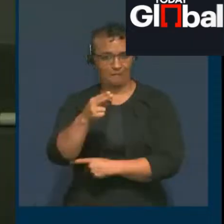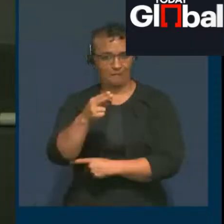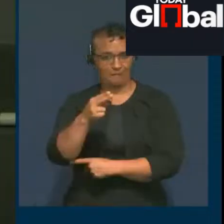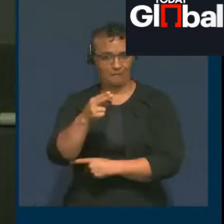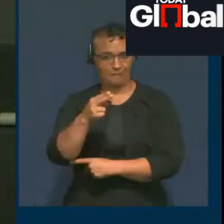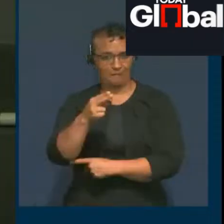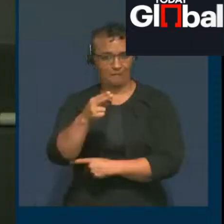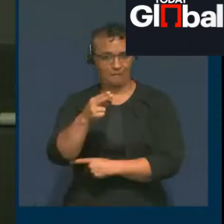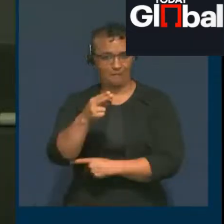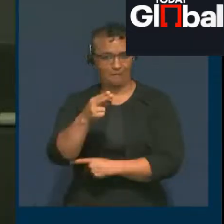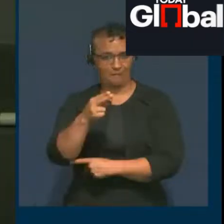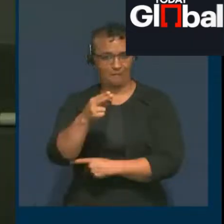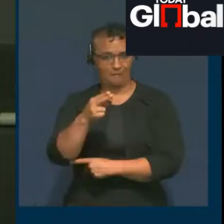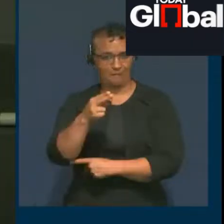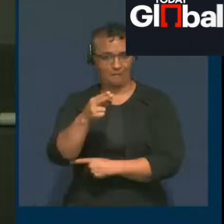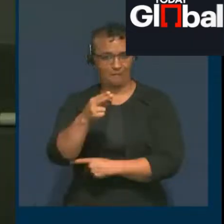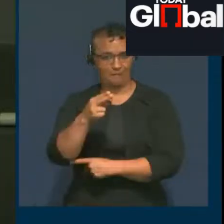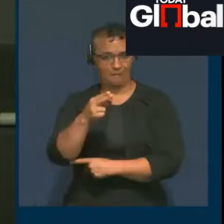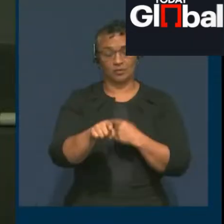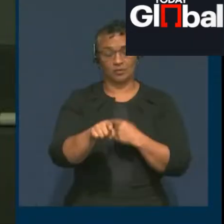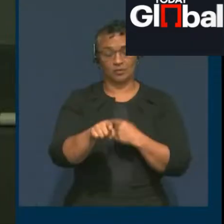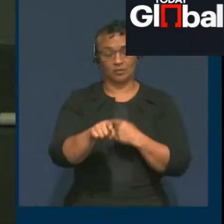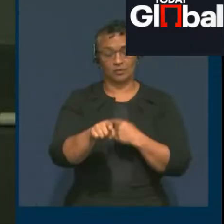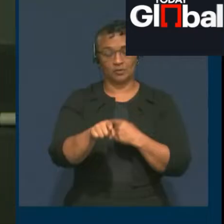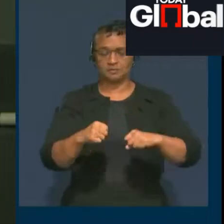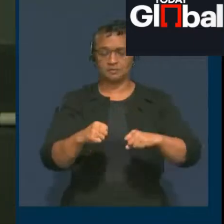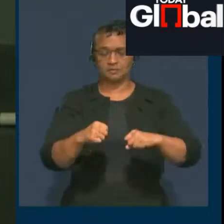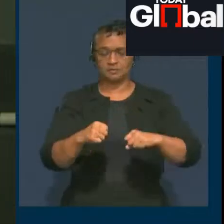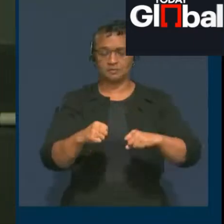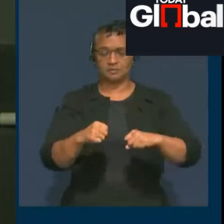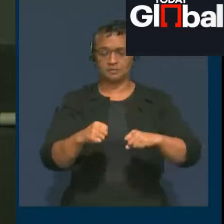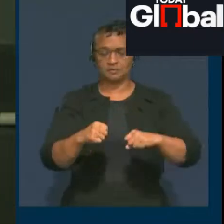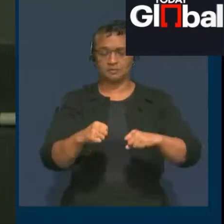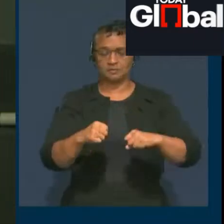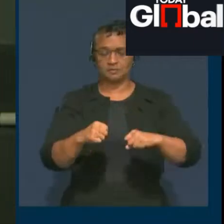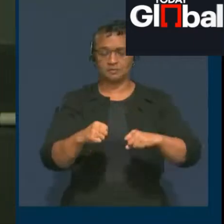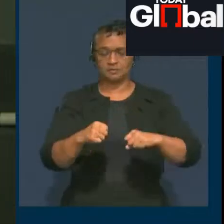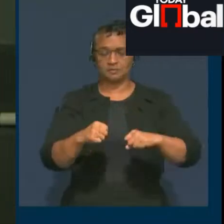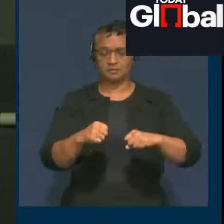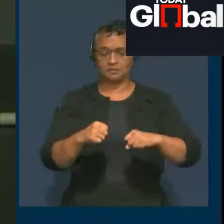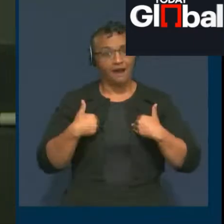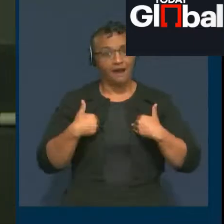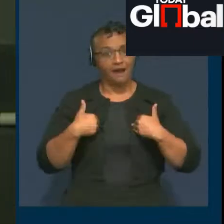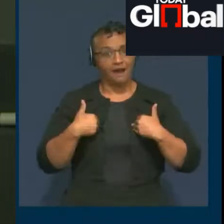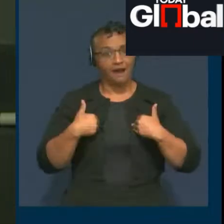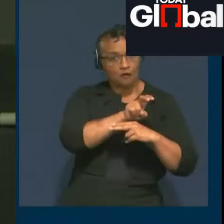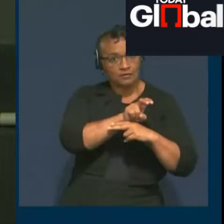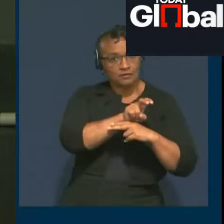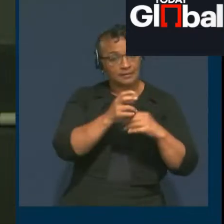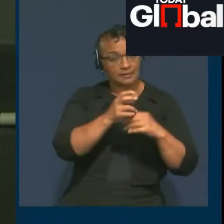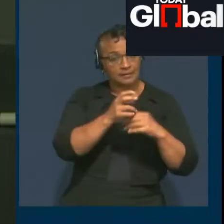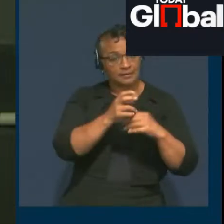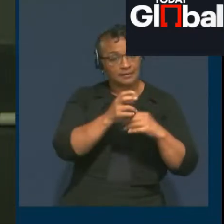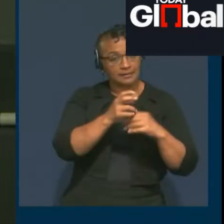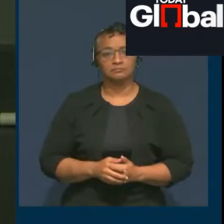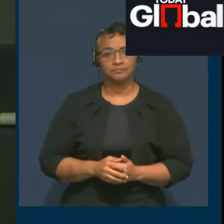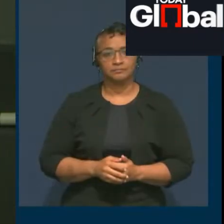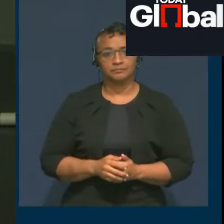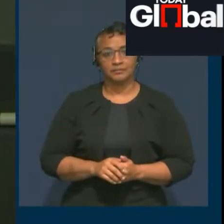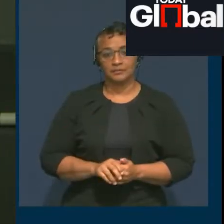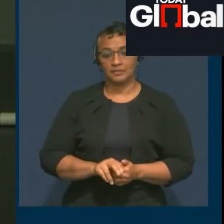independent and there is no oversight mechanism in place. The National Human Rights